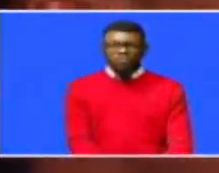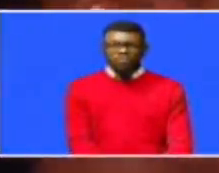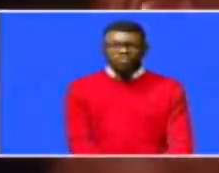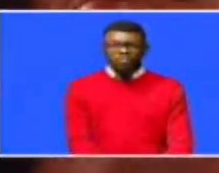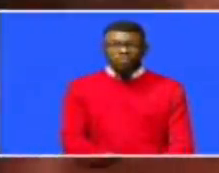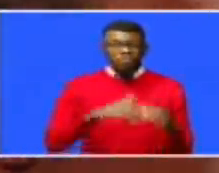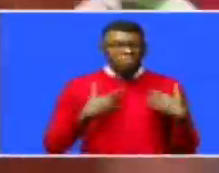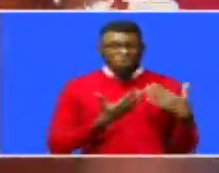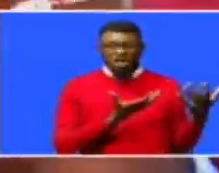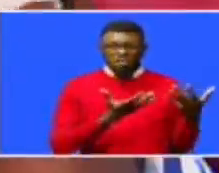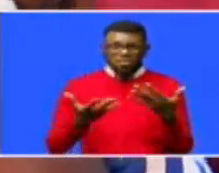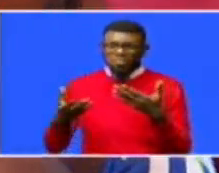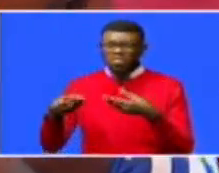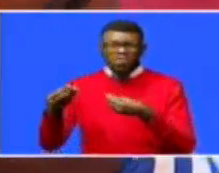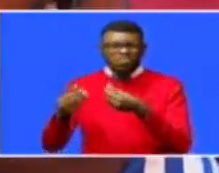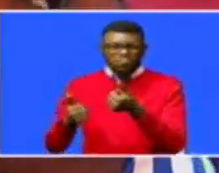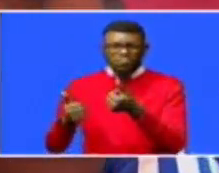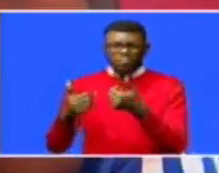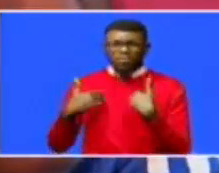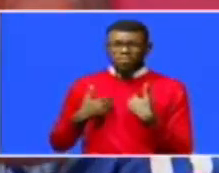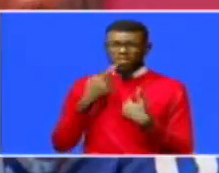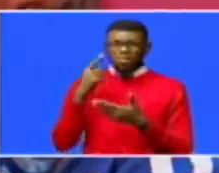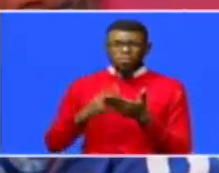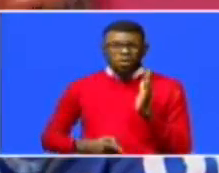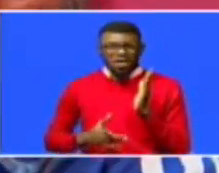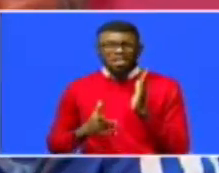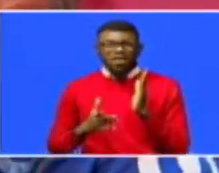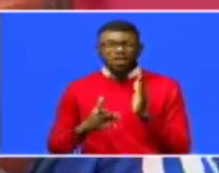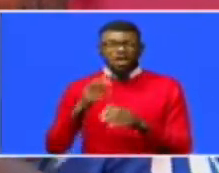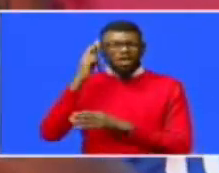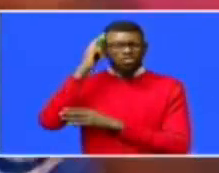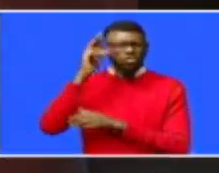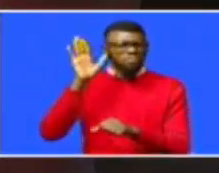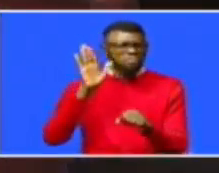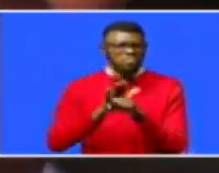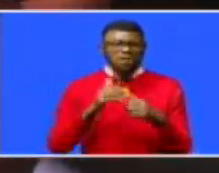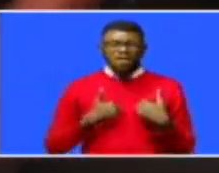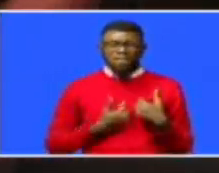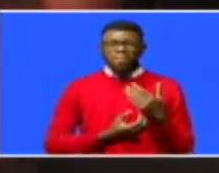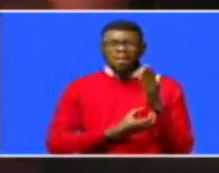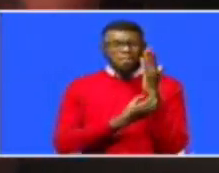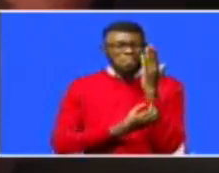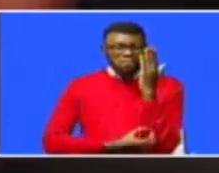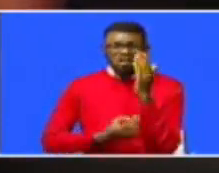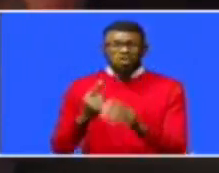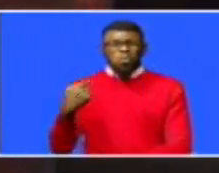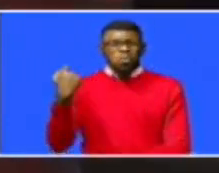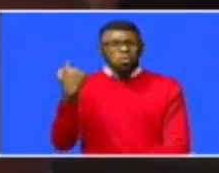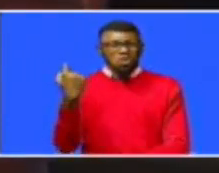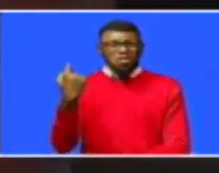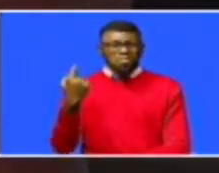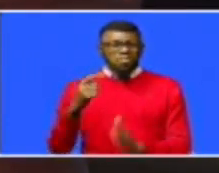Human trafficking, experts say, is caused by many complex and interconnected reasons. Poverty alone does not necessarily